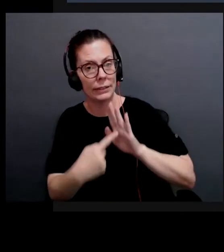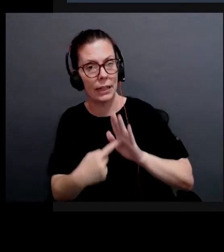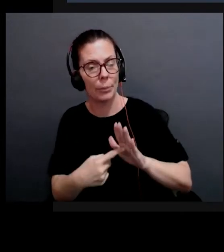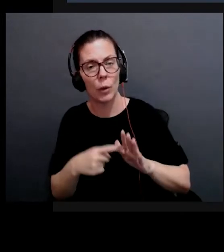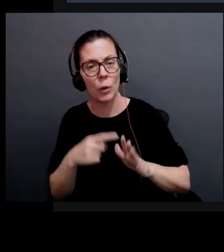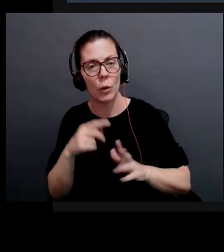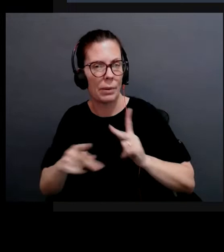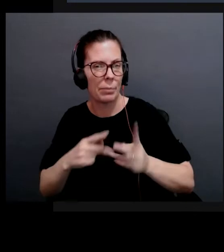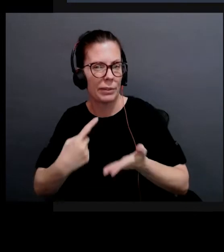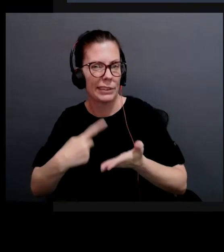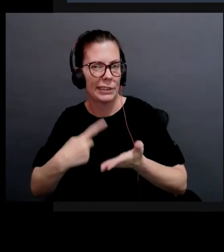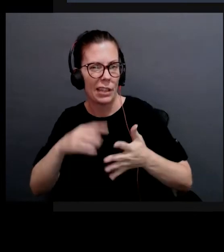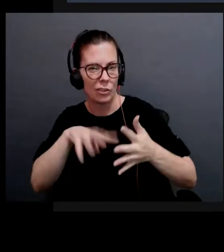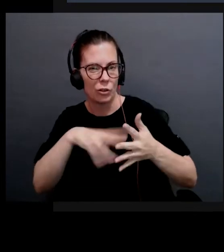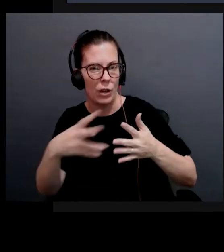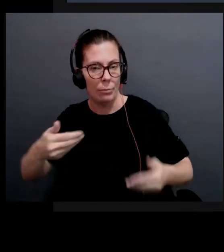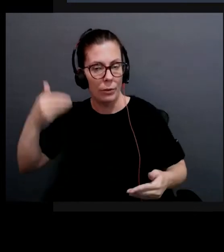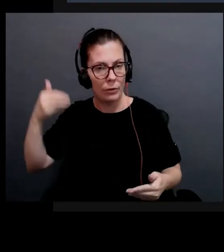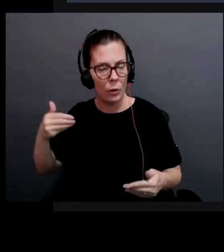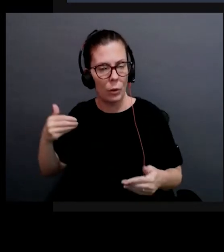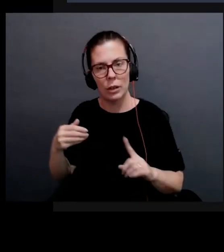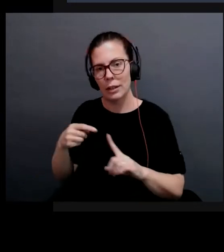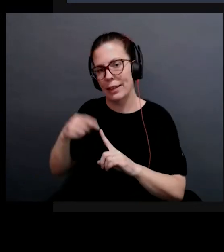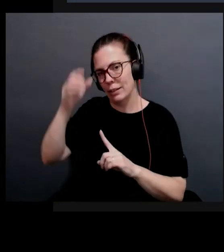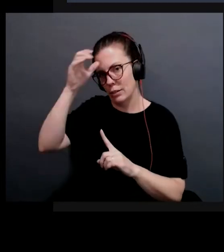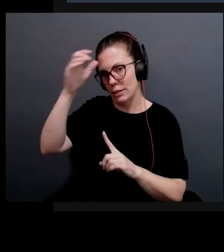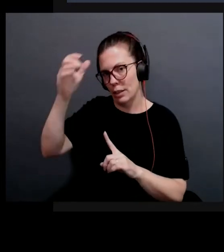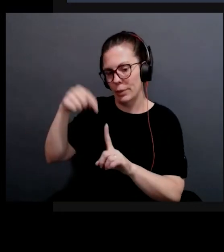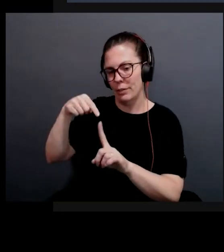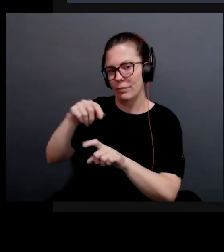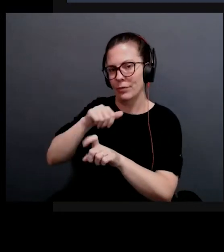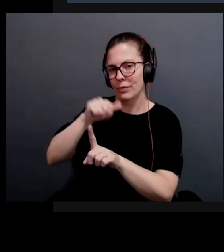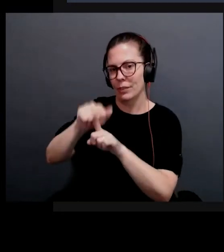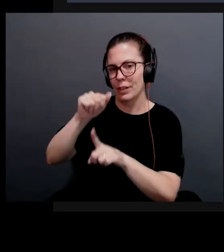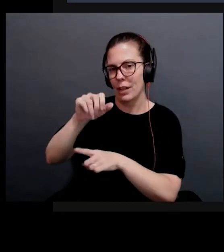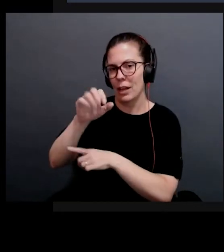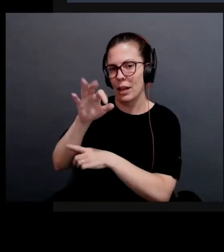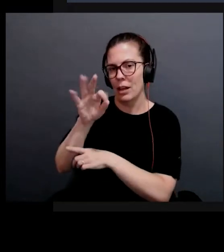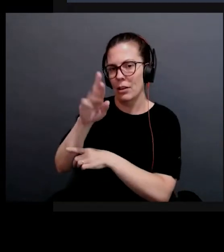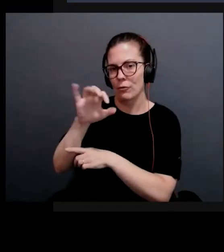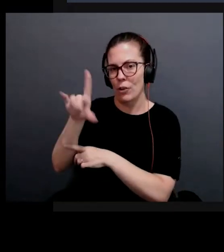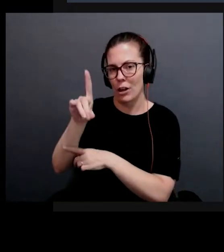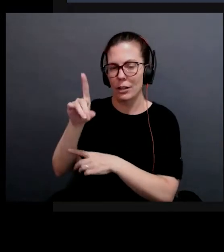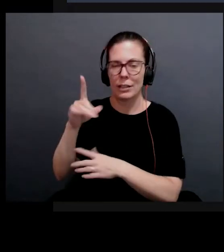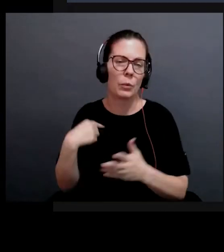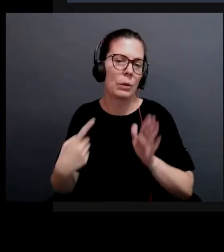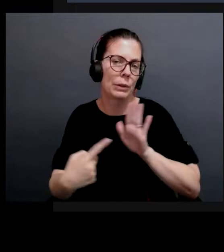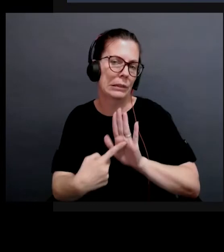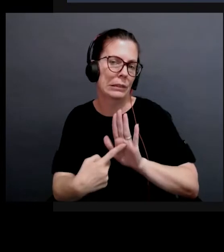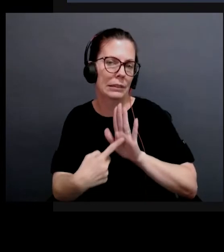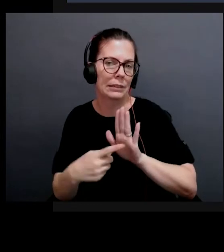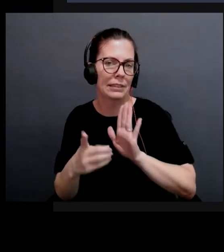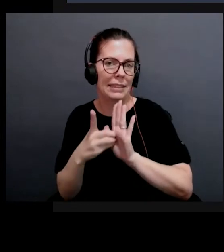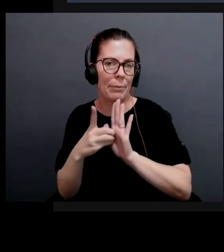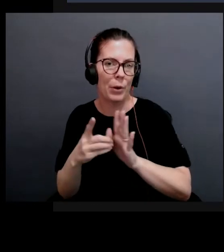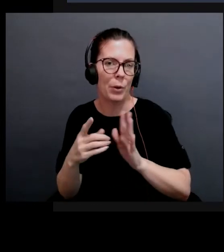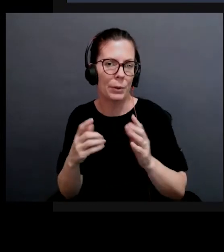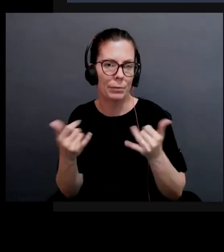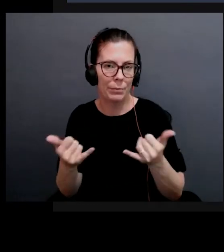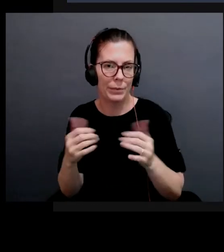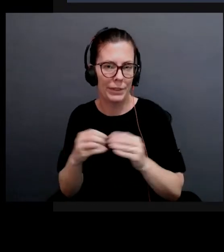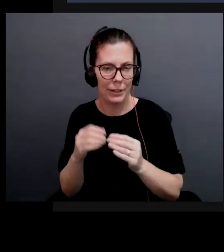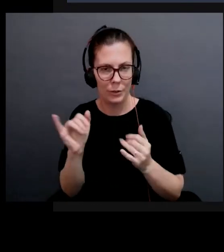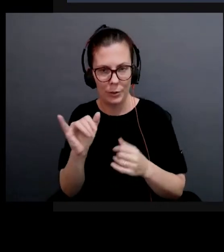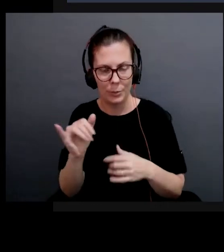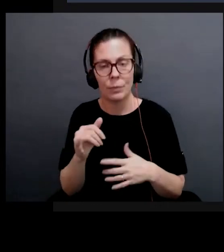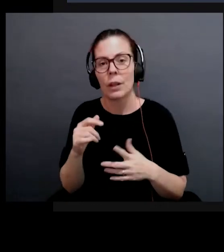past, is this concept of fraud. This is actually what we're going to talk in demo a little bit today. But really common use case in fraud is being able to